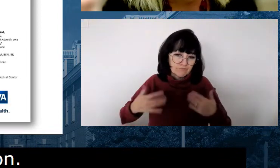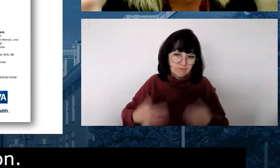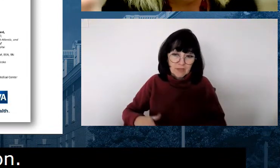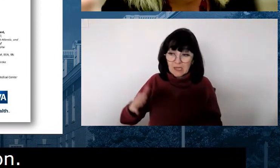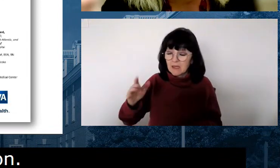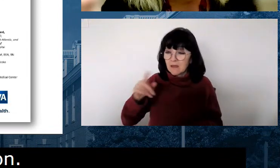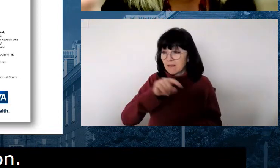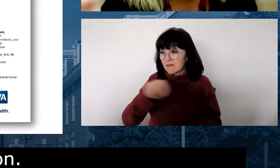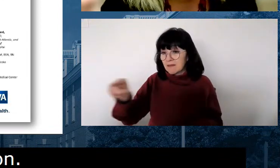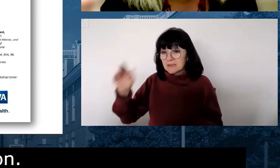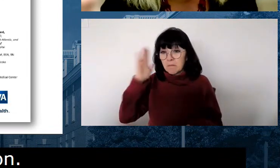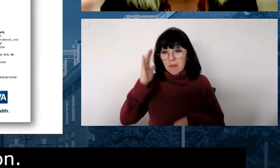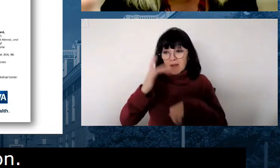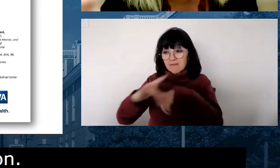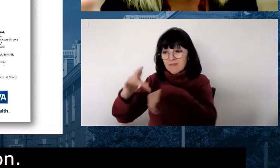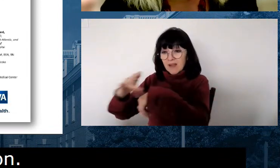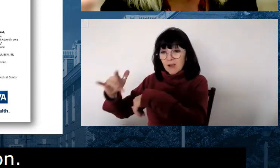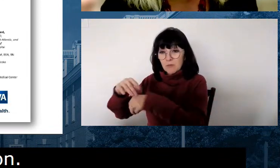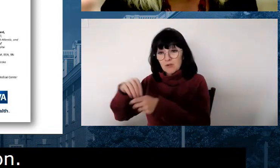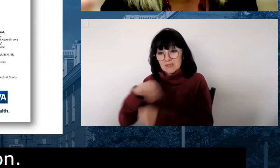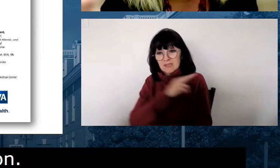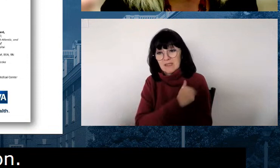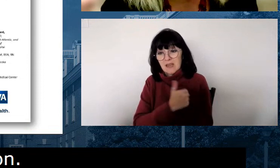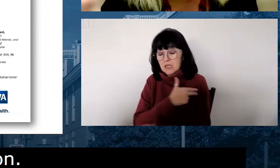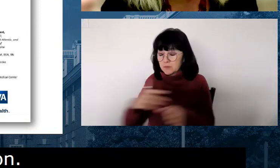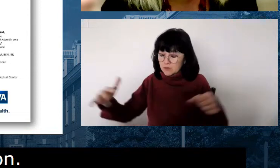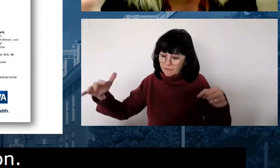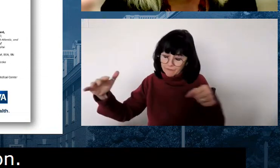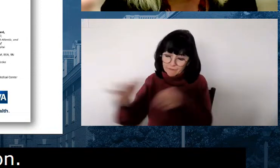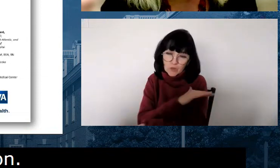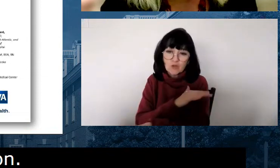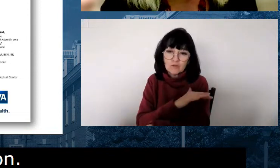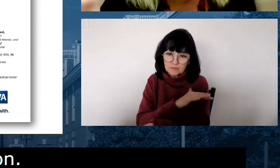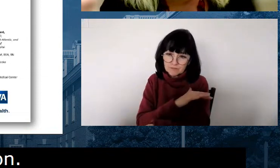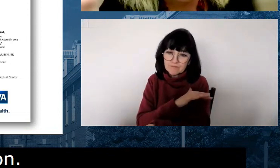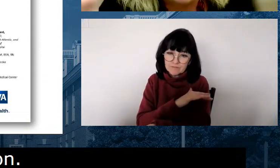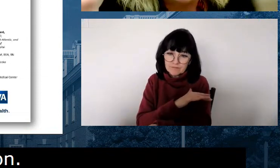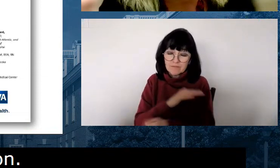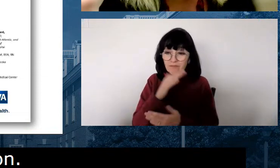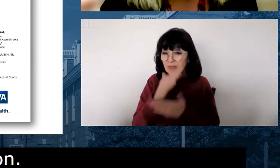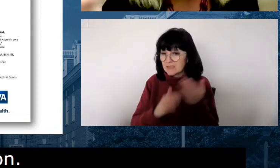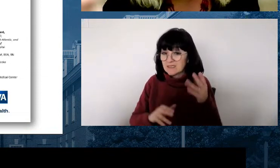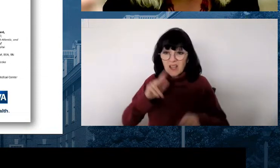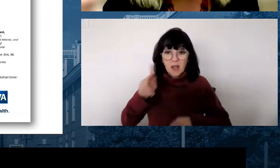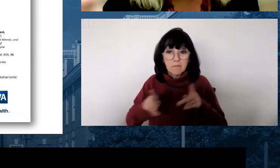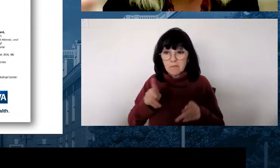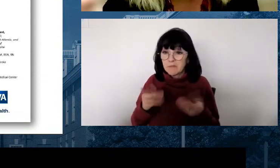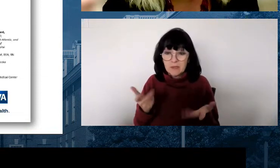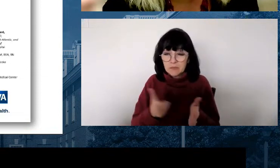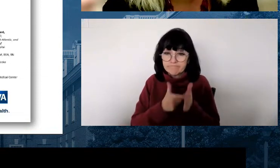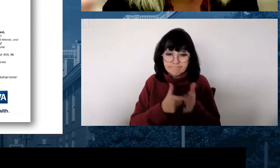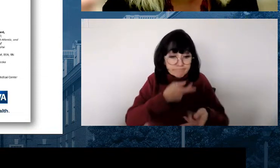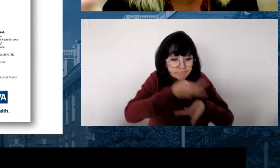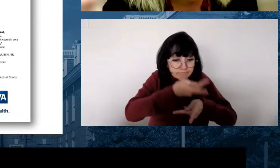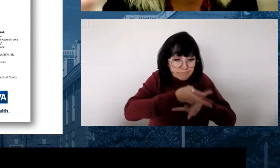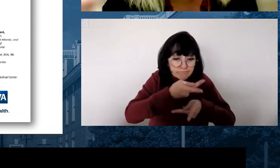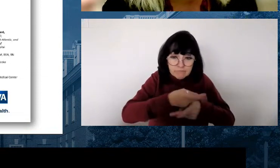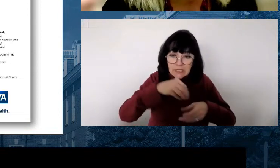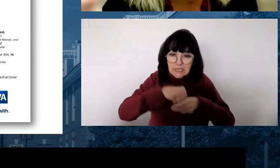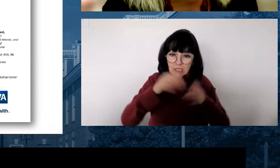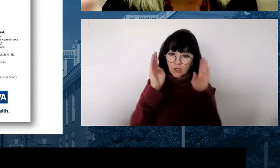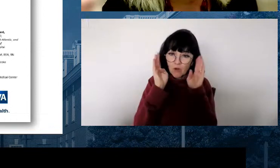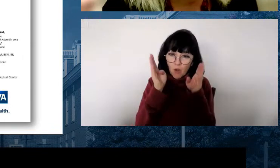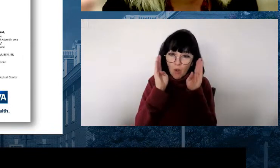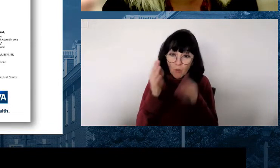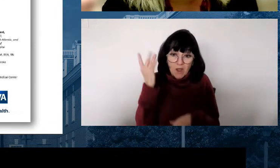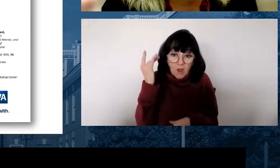as I mentioned. There are patients receiving care in hallways because that is the only place